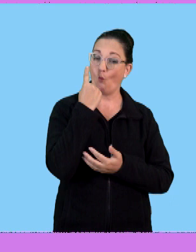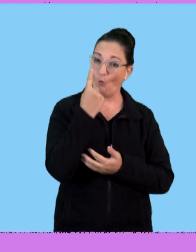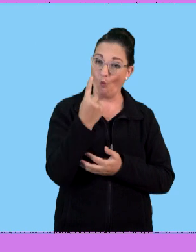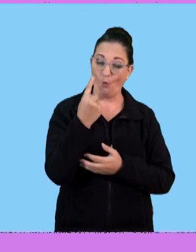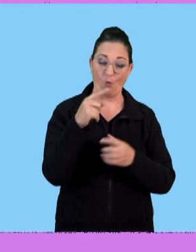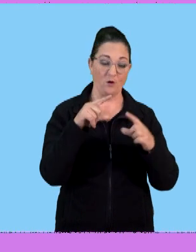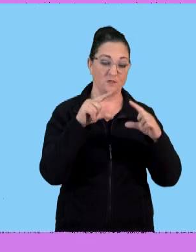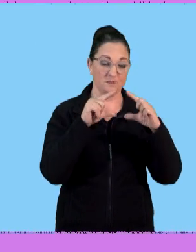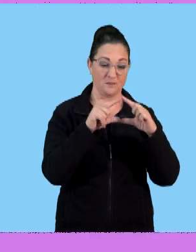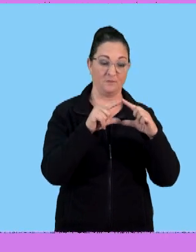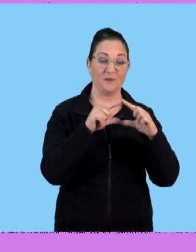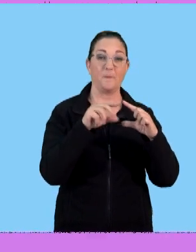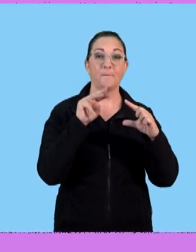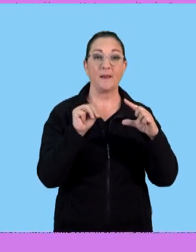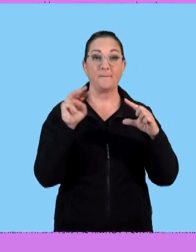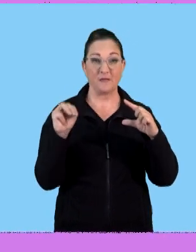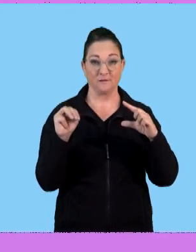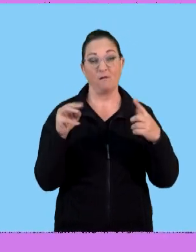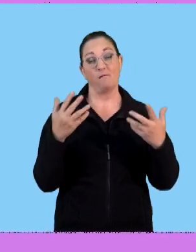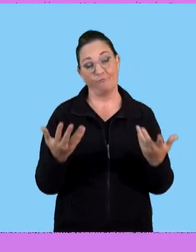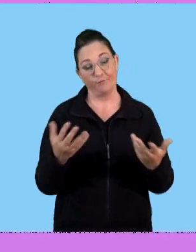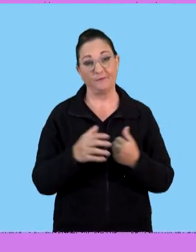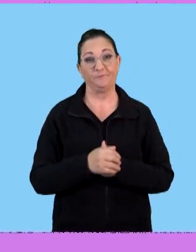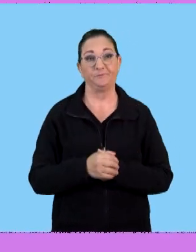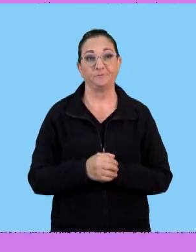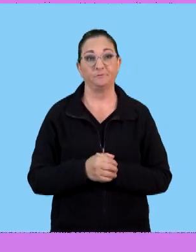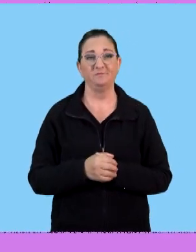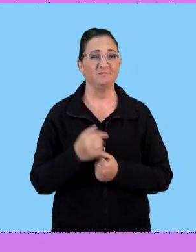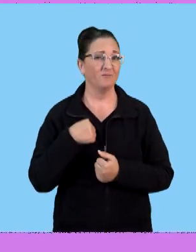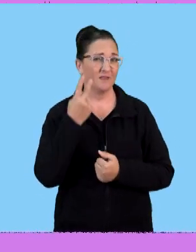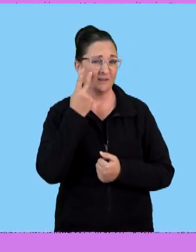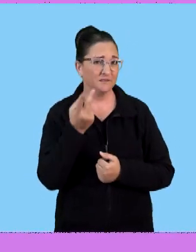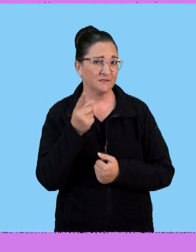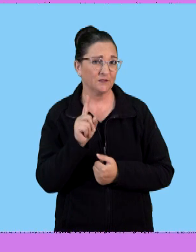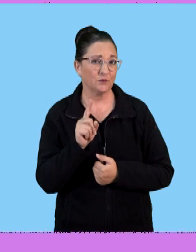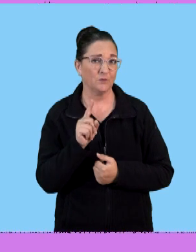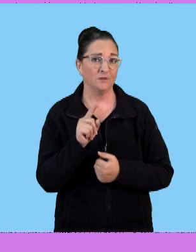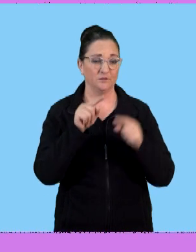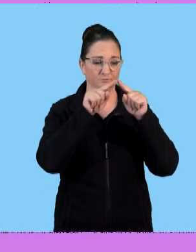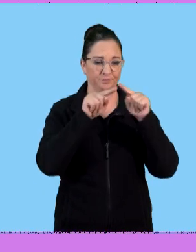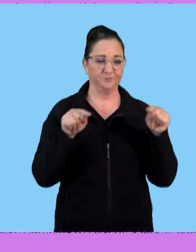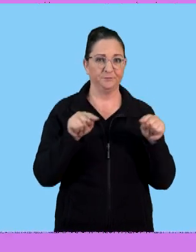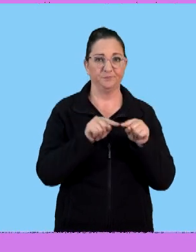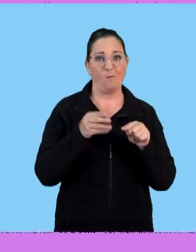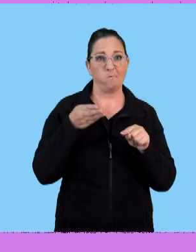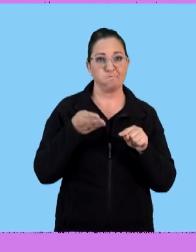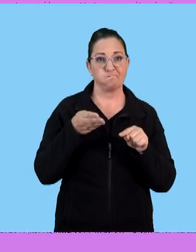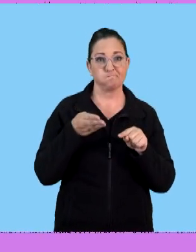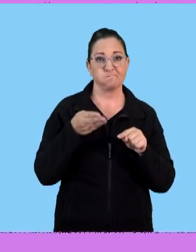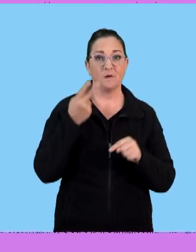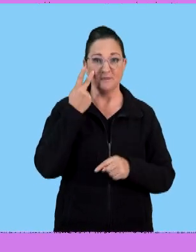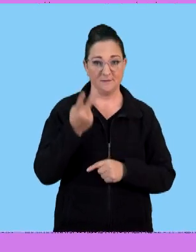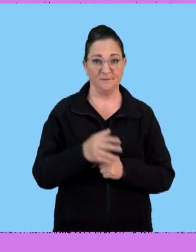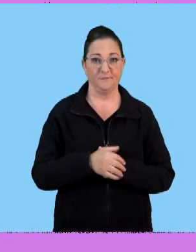one triangle in millimeters. Right? So basically what I'm looking at is this part here. There's